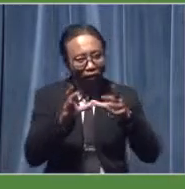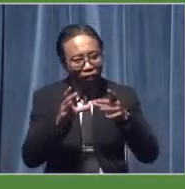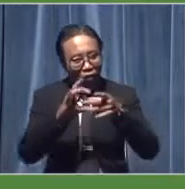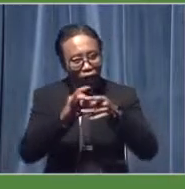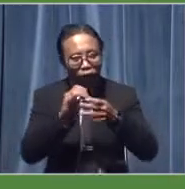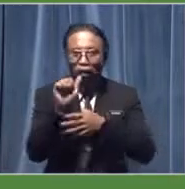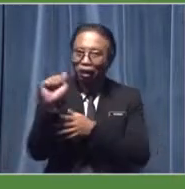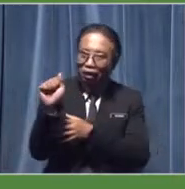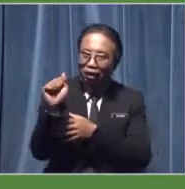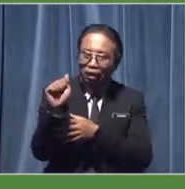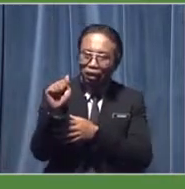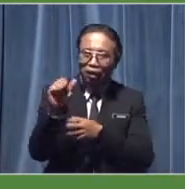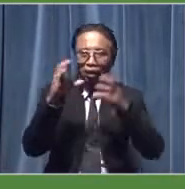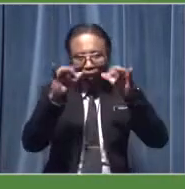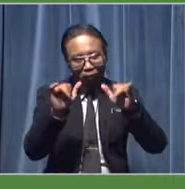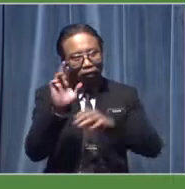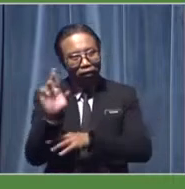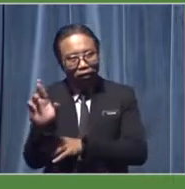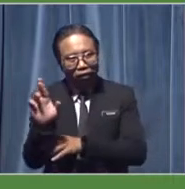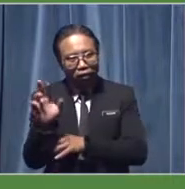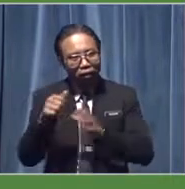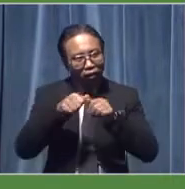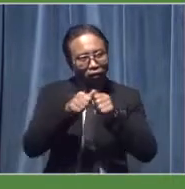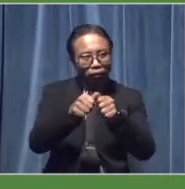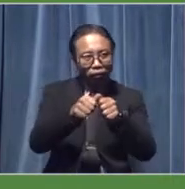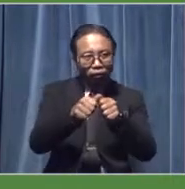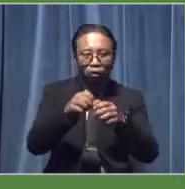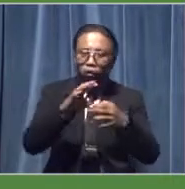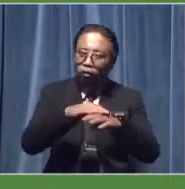capacitor depends on the charge stored.